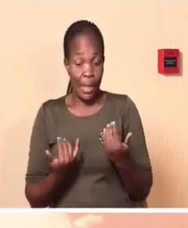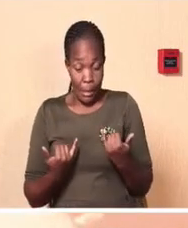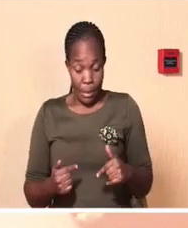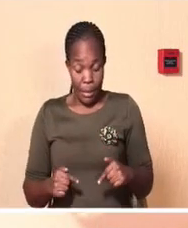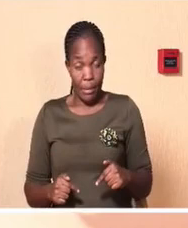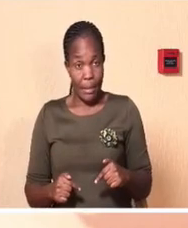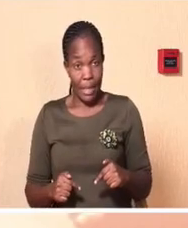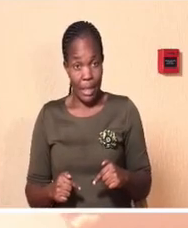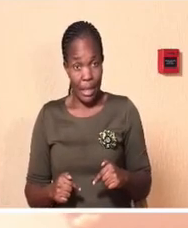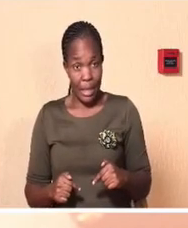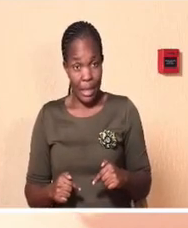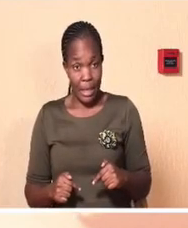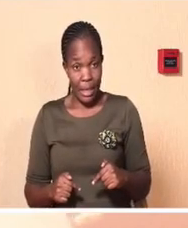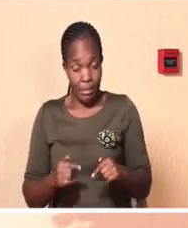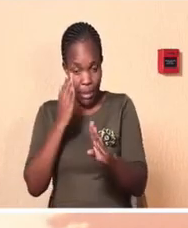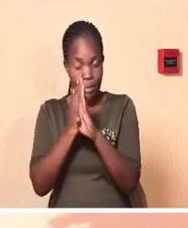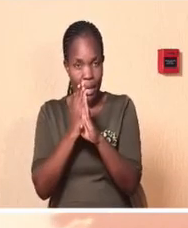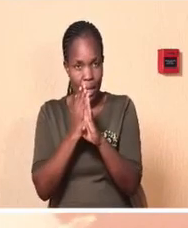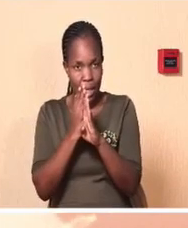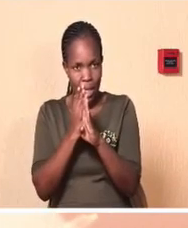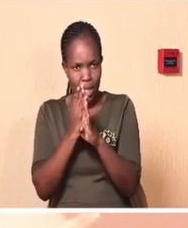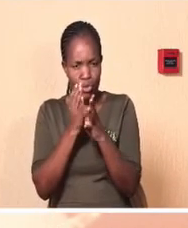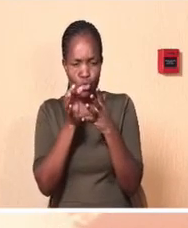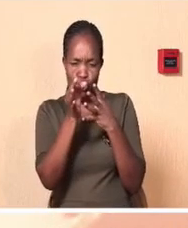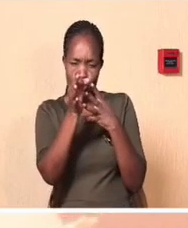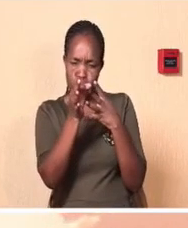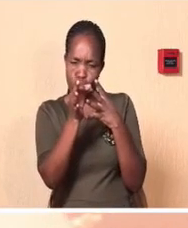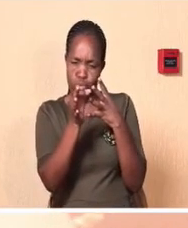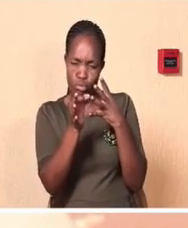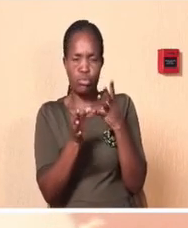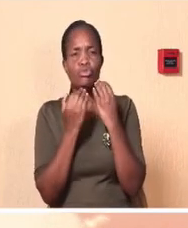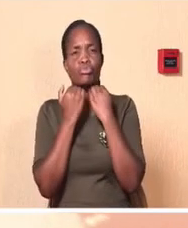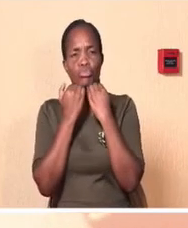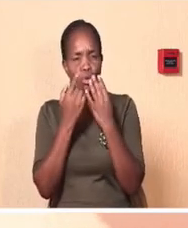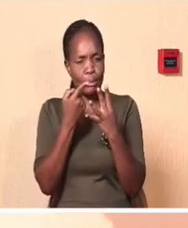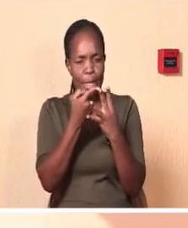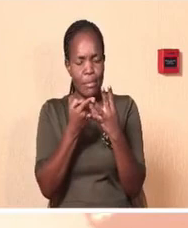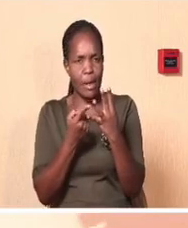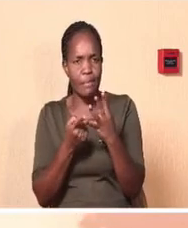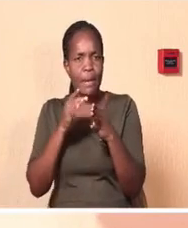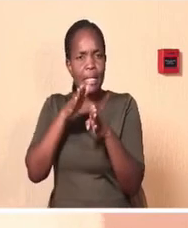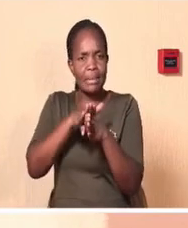this opportunity to address key issues based on